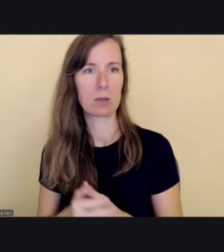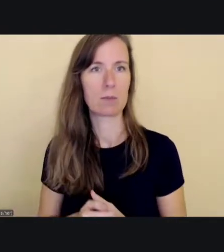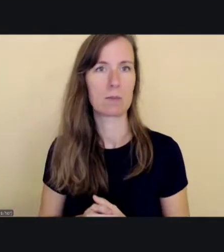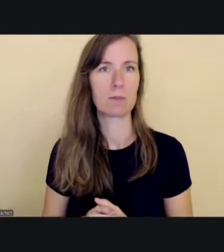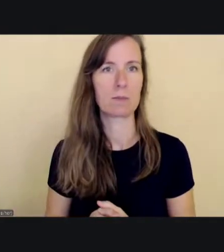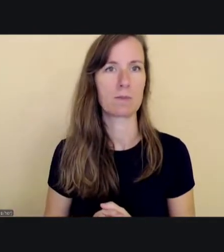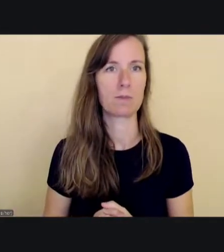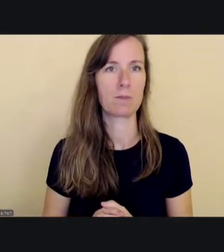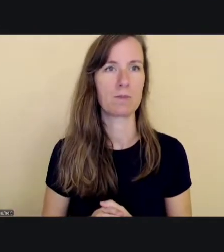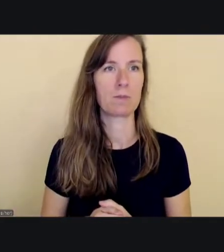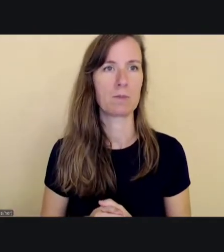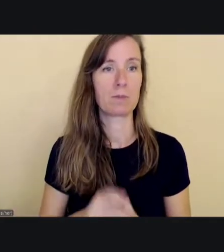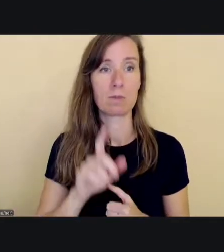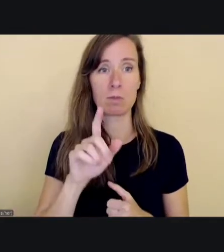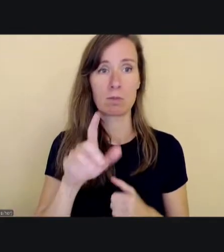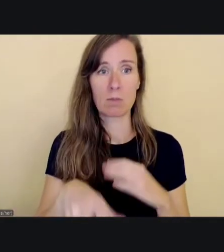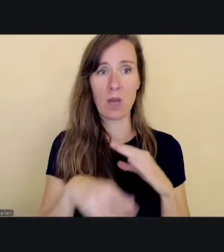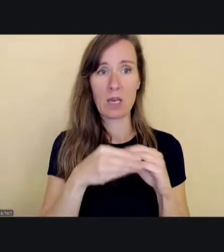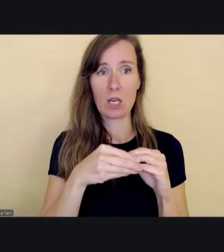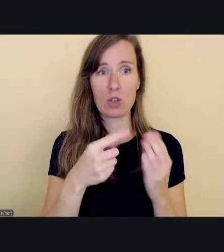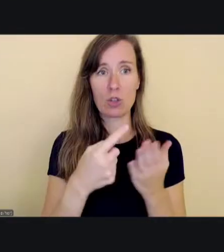Is there any further discussion of the motion?